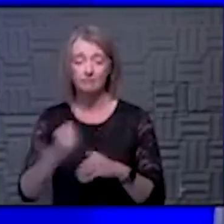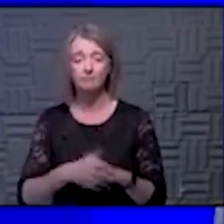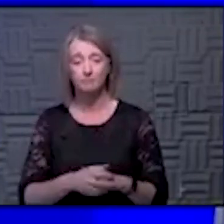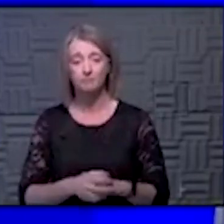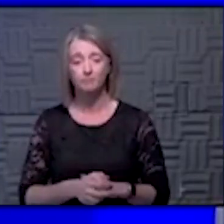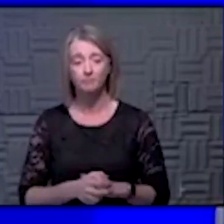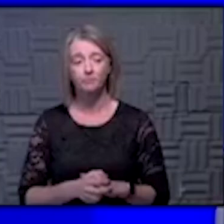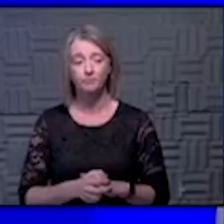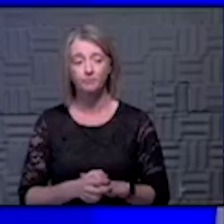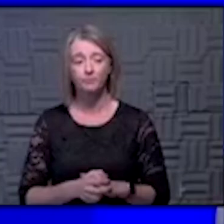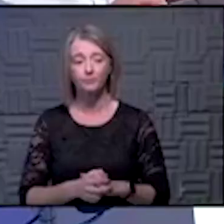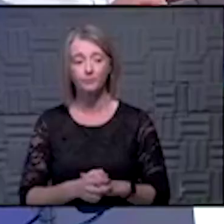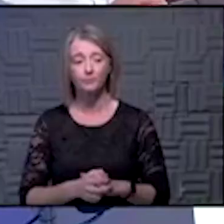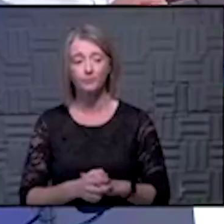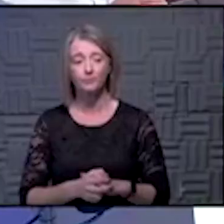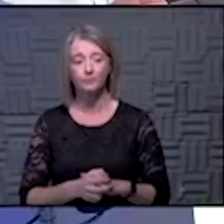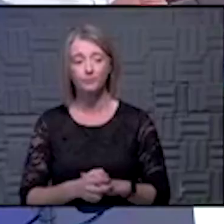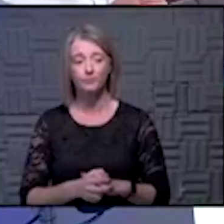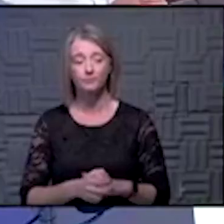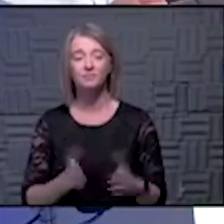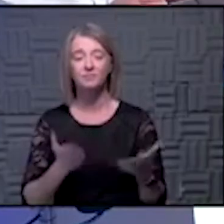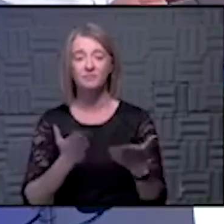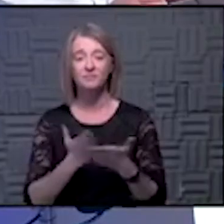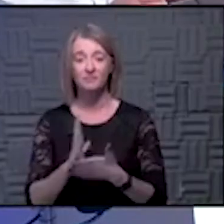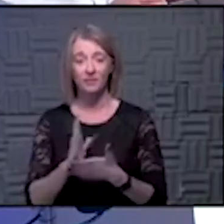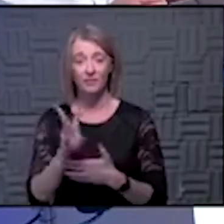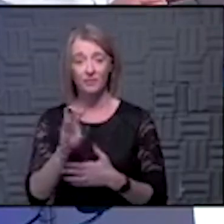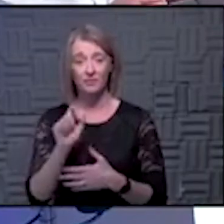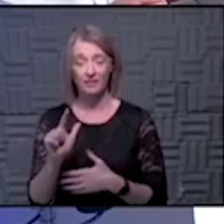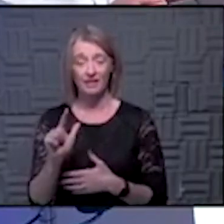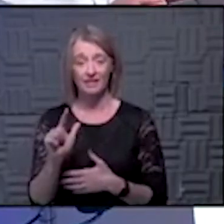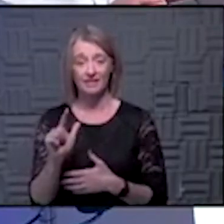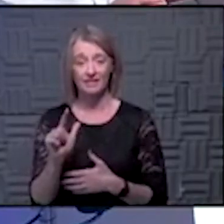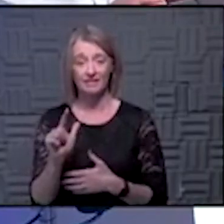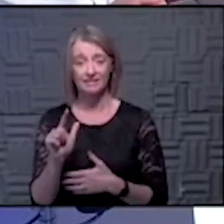very helpful. All right. Well,